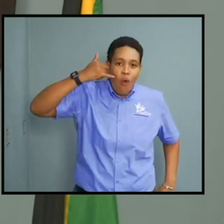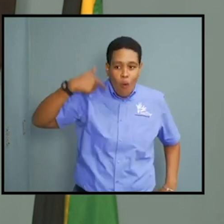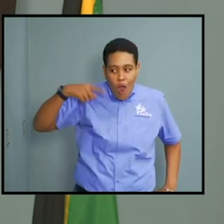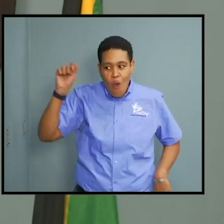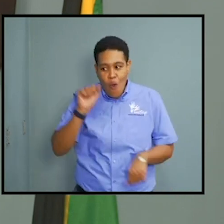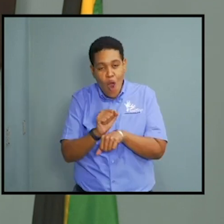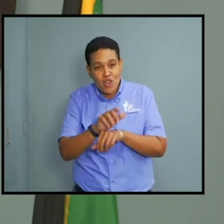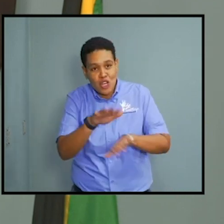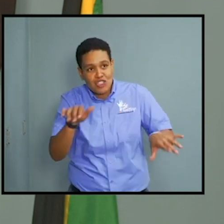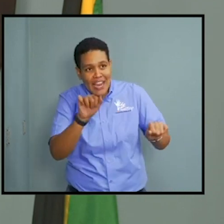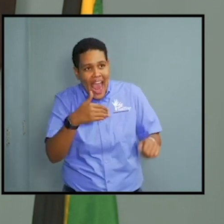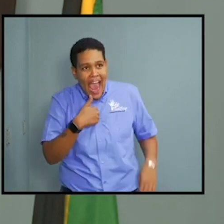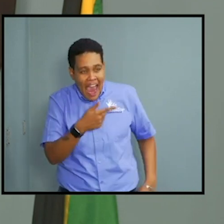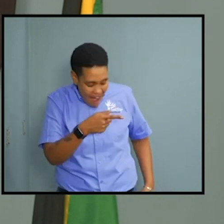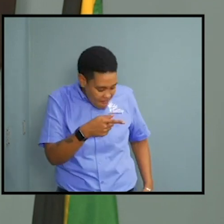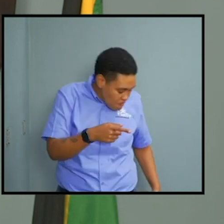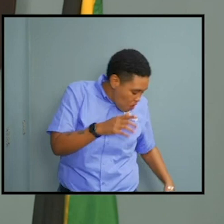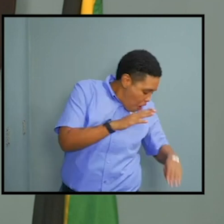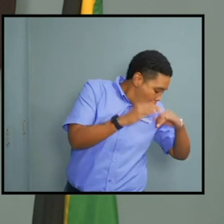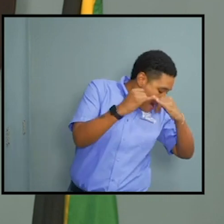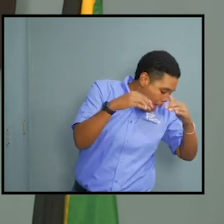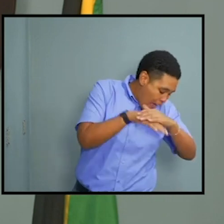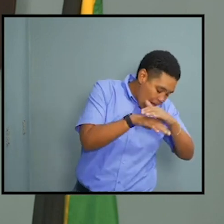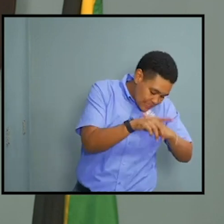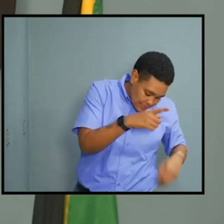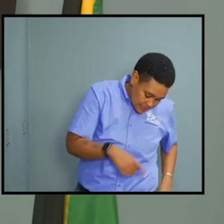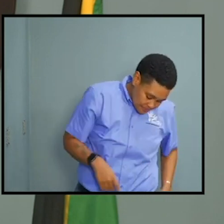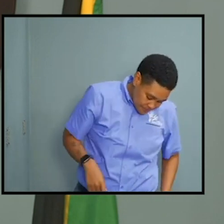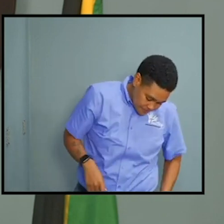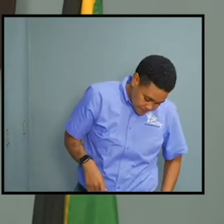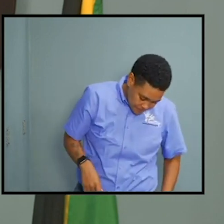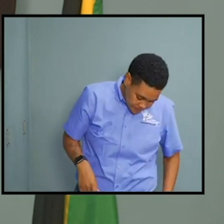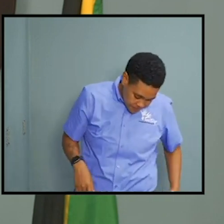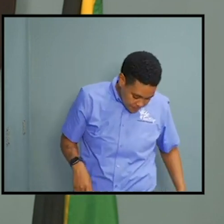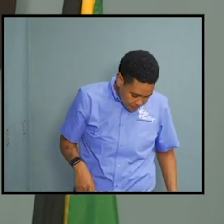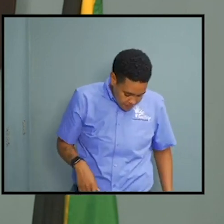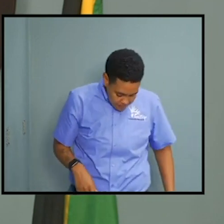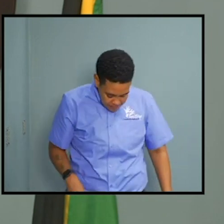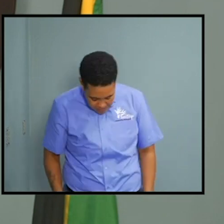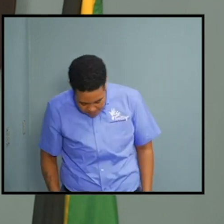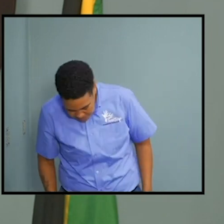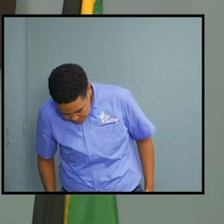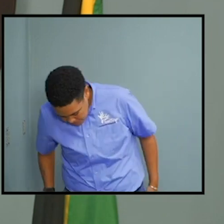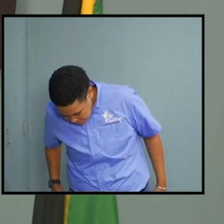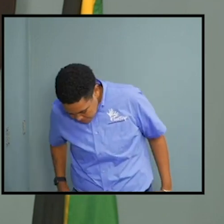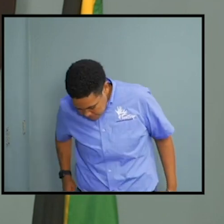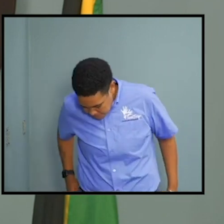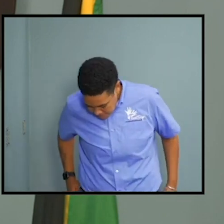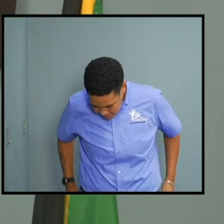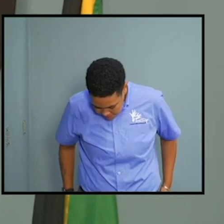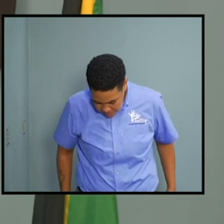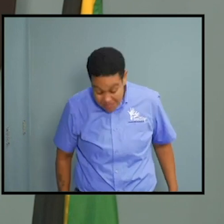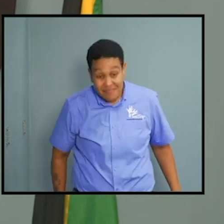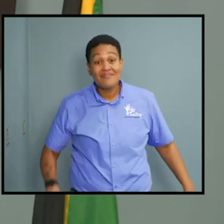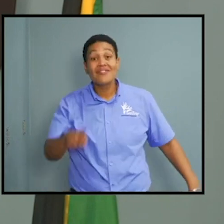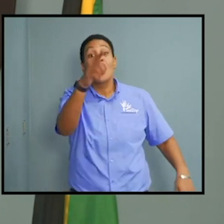work so that their children can have online access. We've heard the many complaints as well of how quickly the food in the